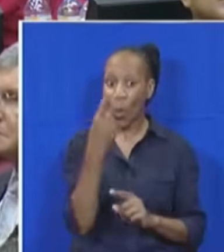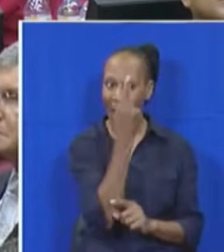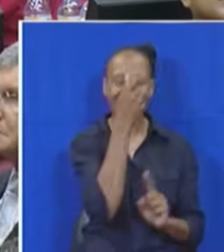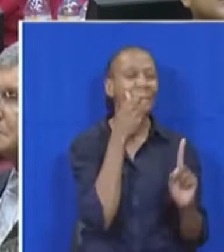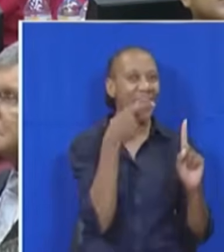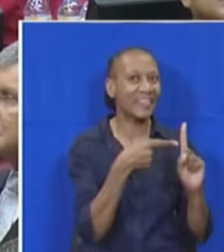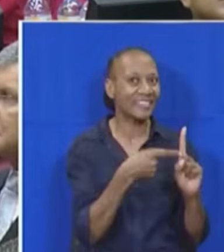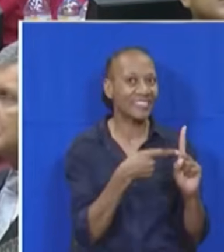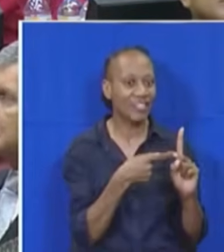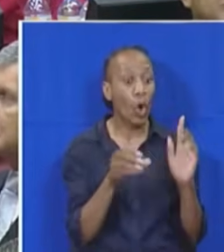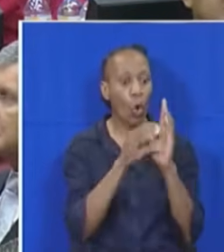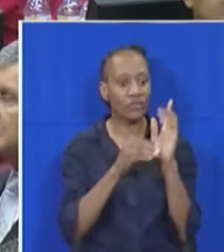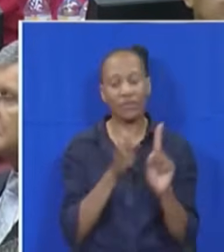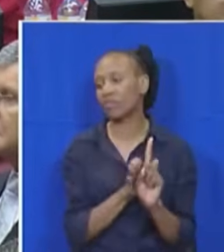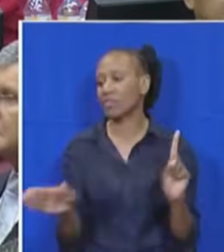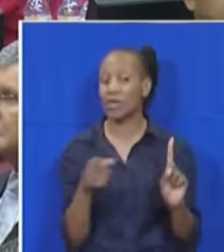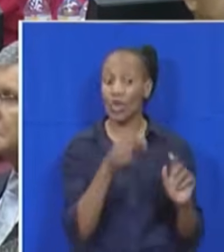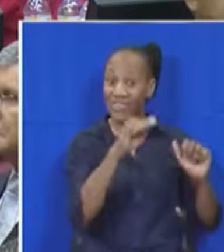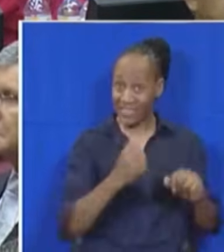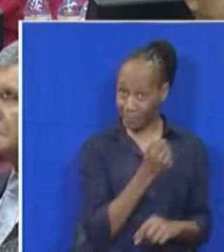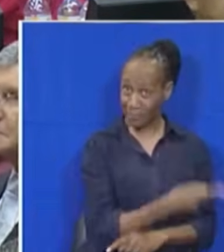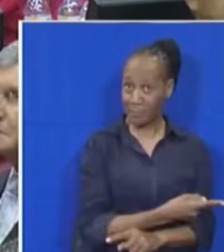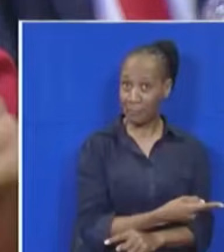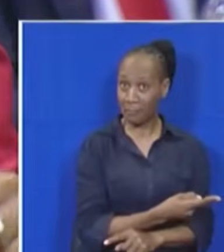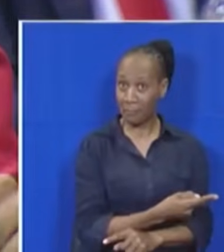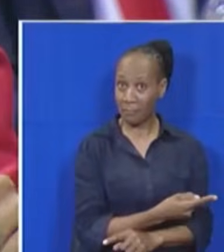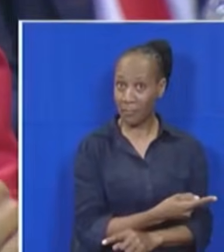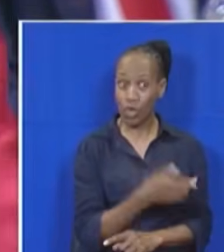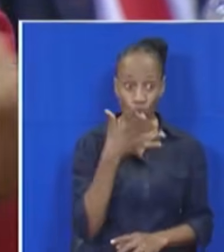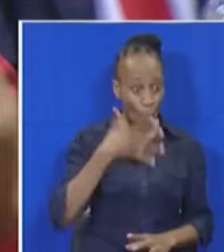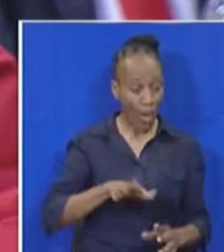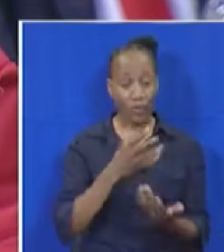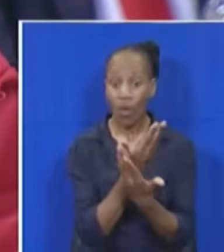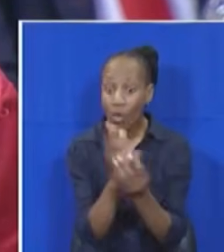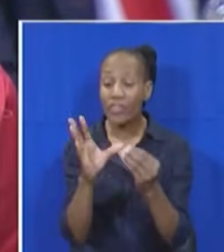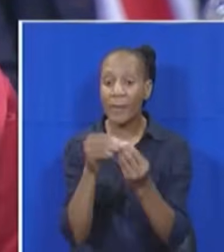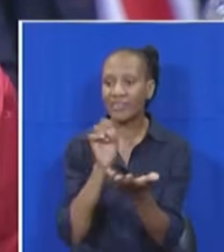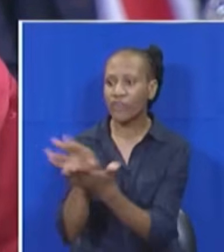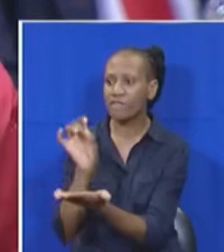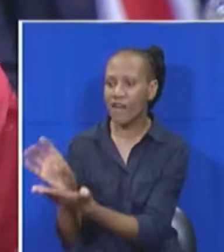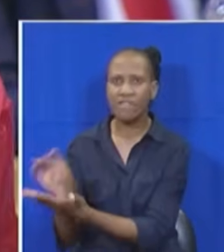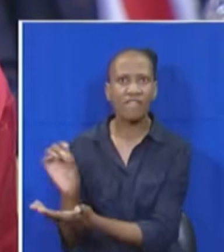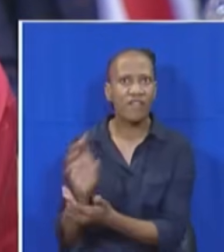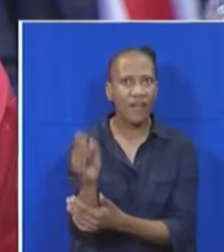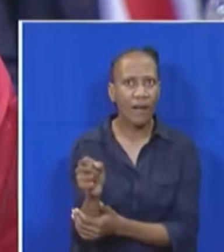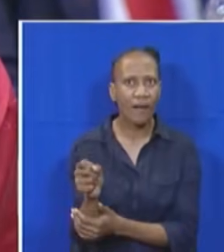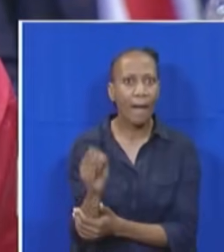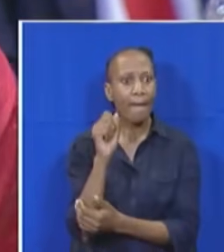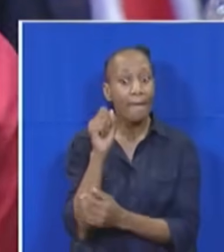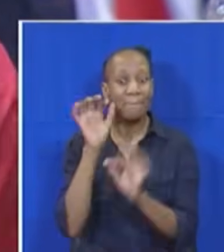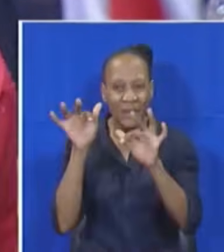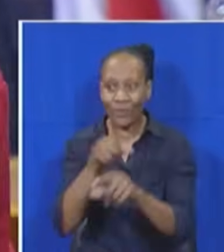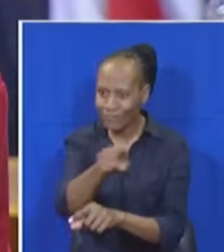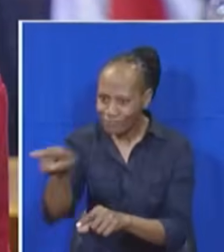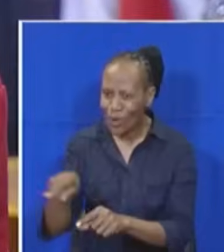who violate the constitution. Honorable Malema, you are prepared to chase out Honorable people Malema, who are protecting the constitution